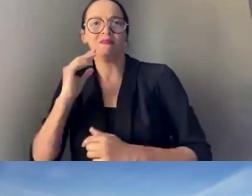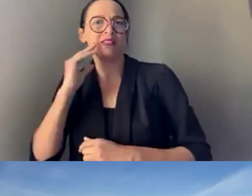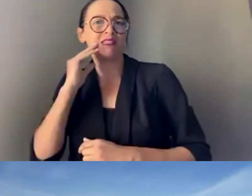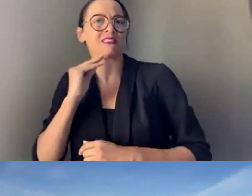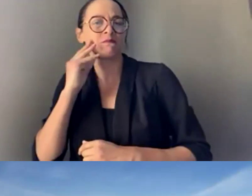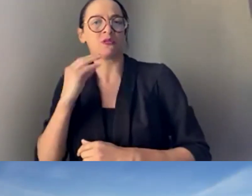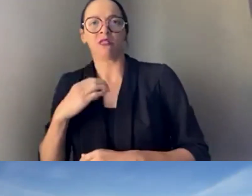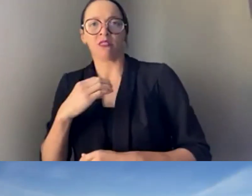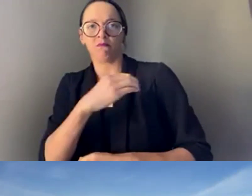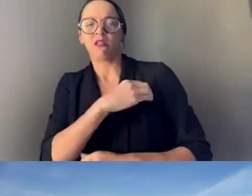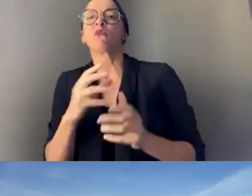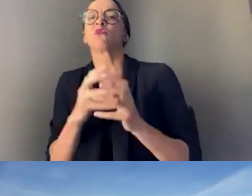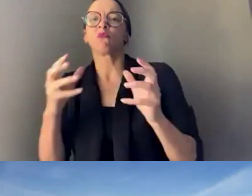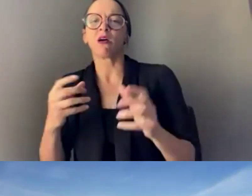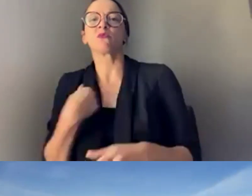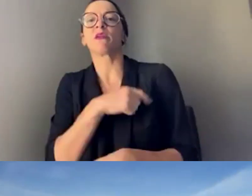So thank you.